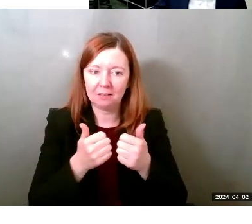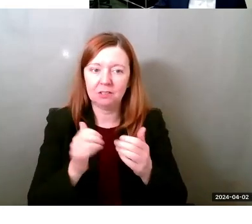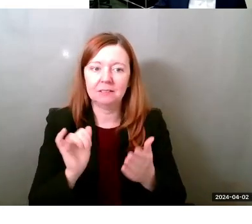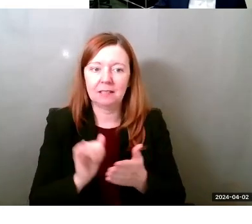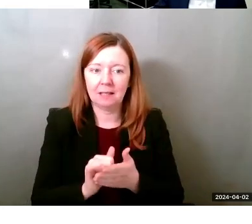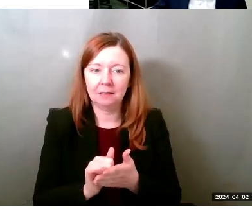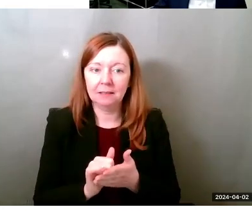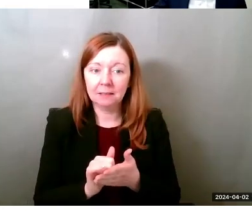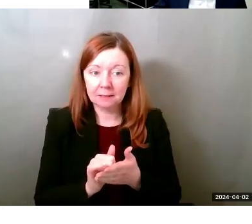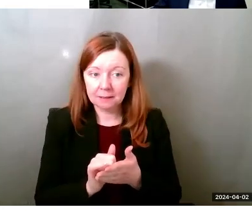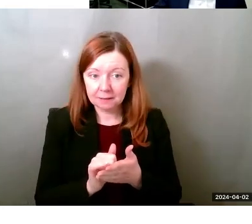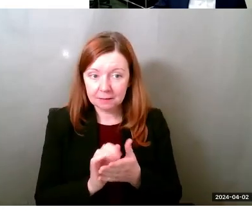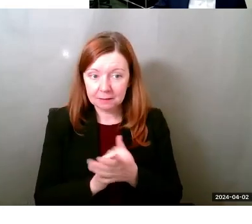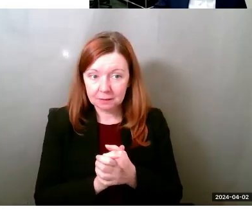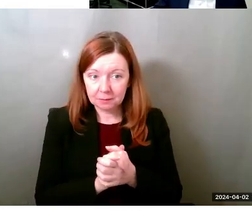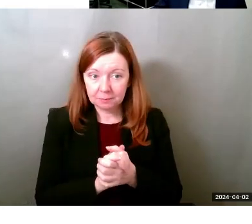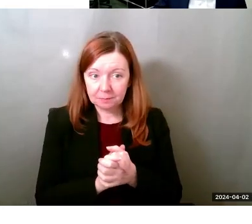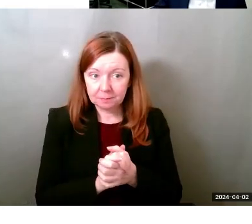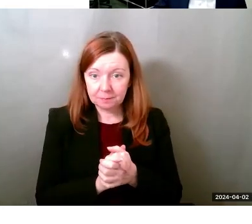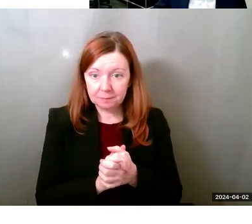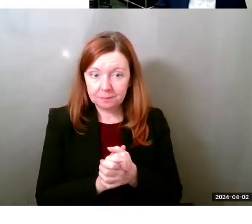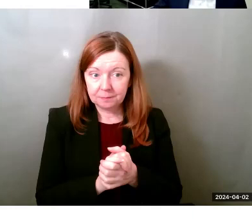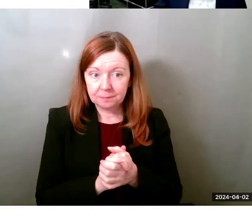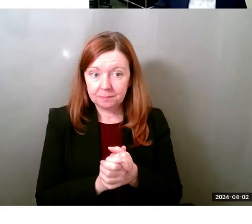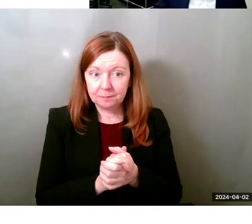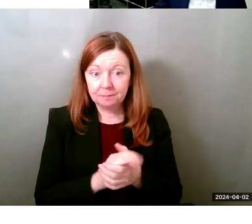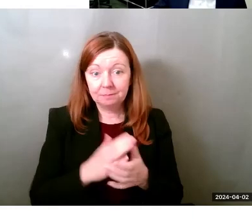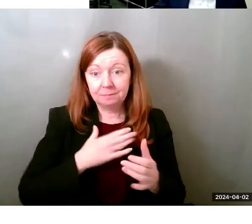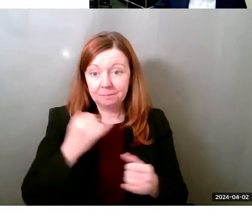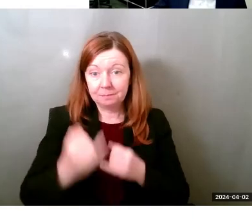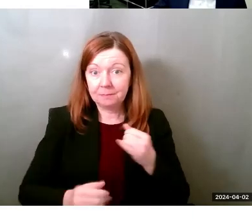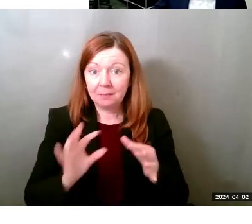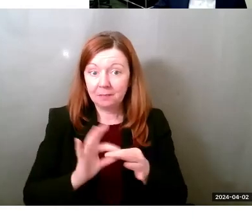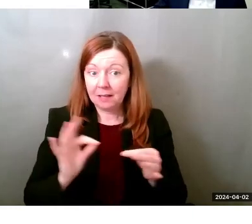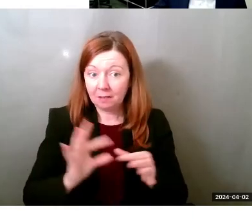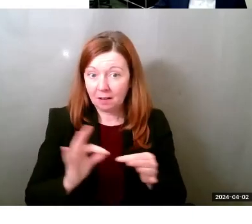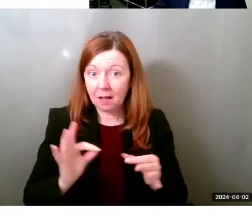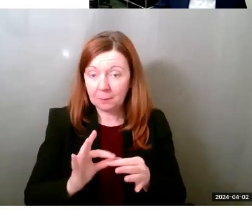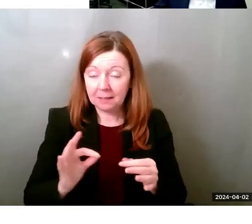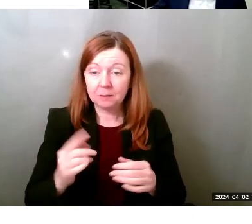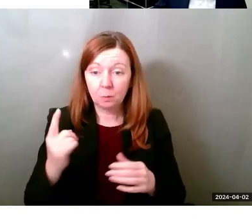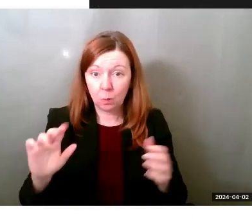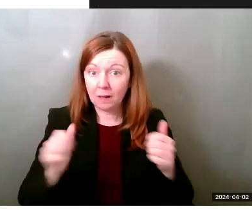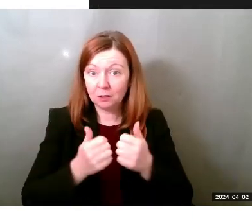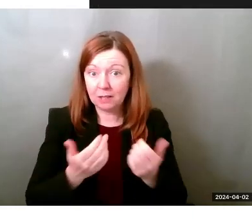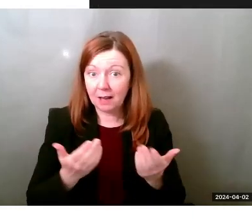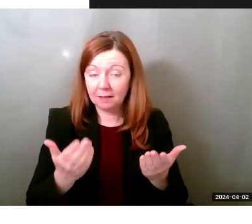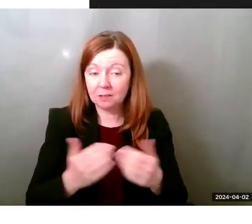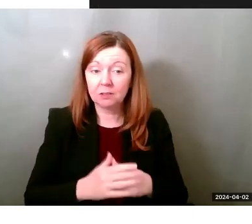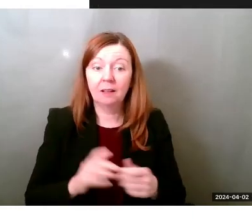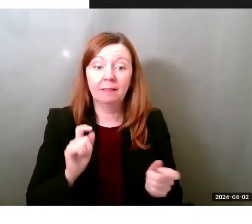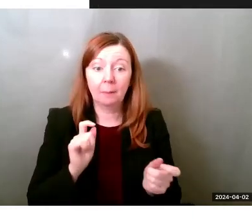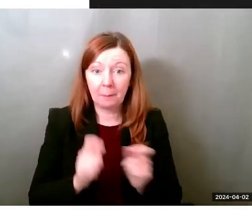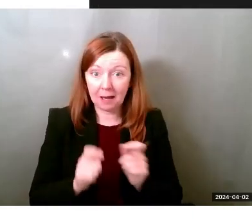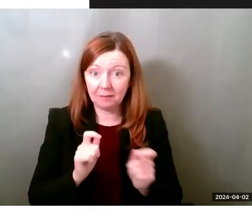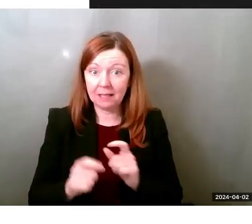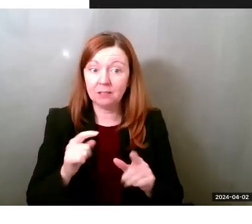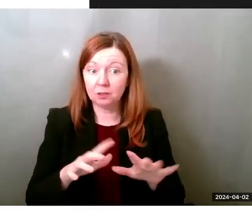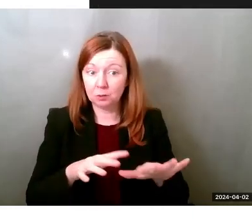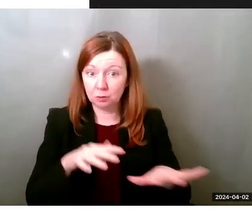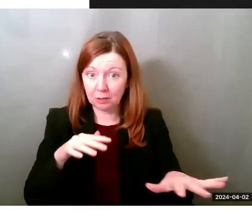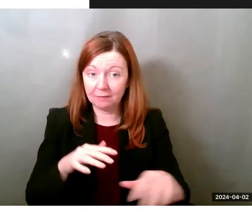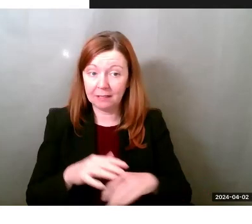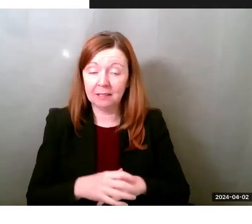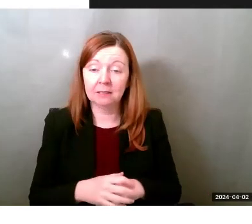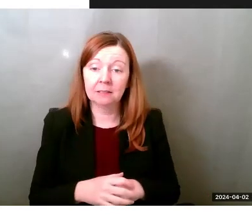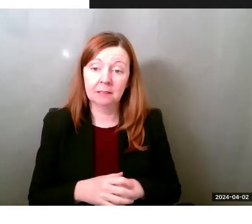that I want to raise here in my final comment is that the modifications to the traffic